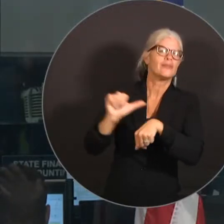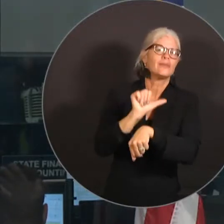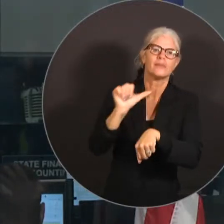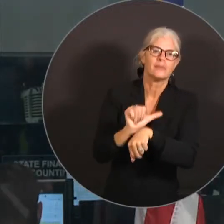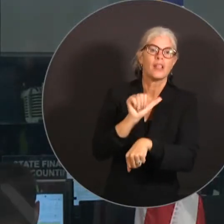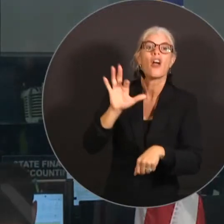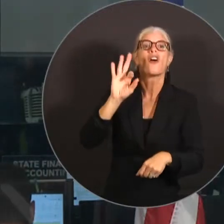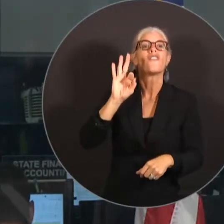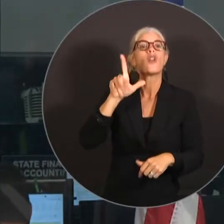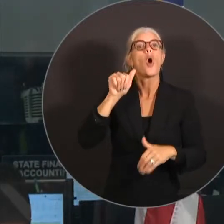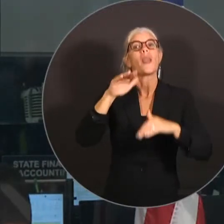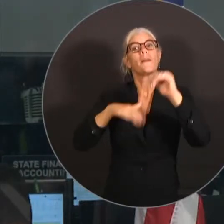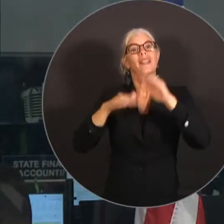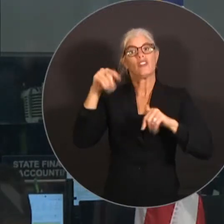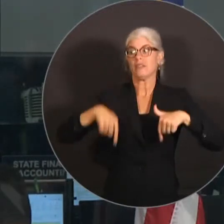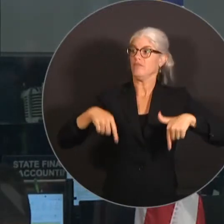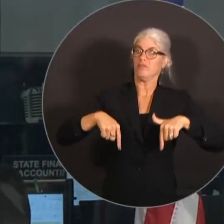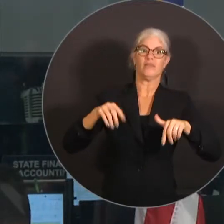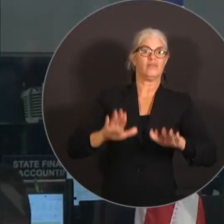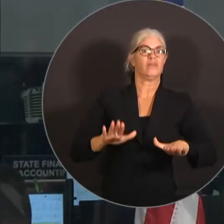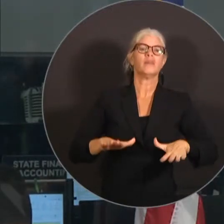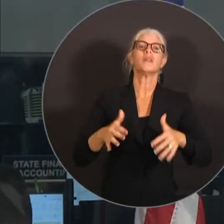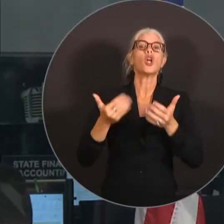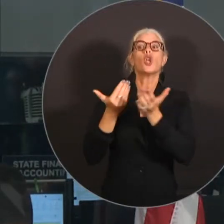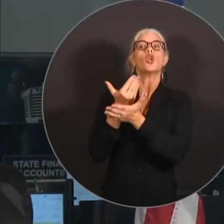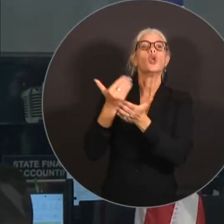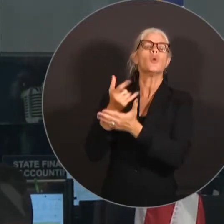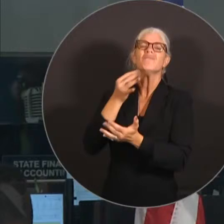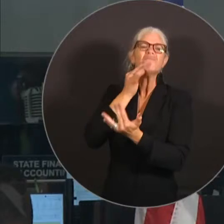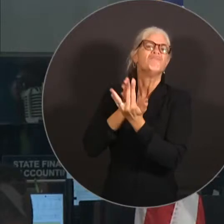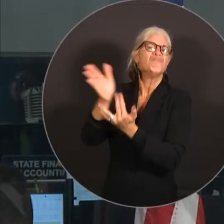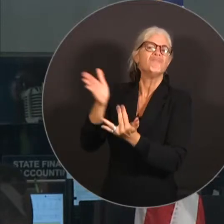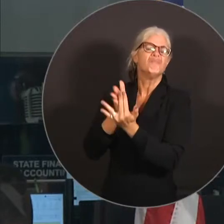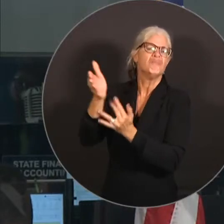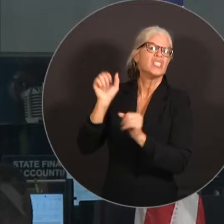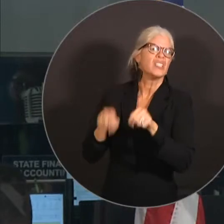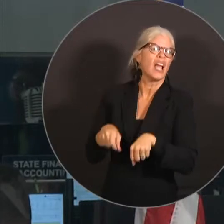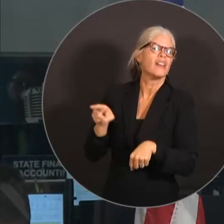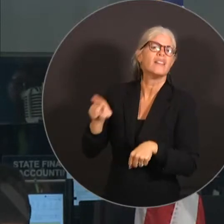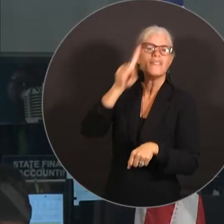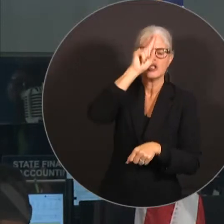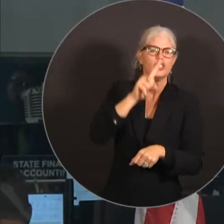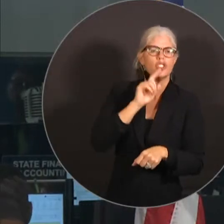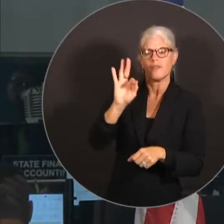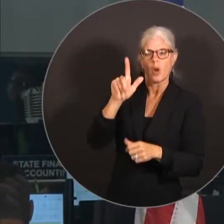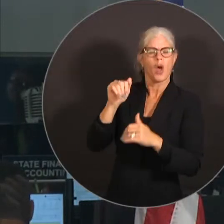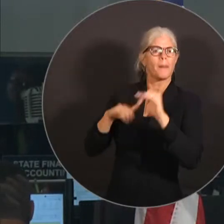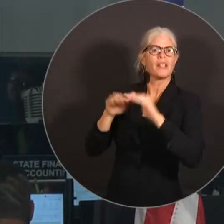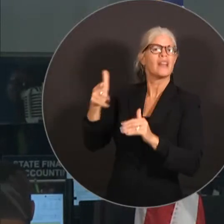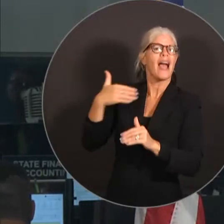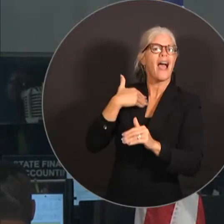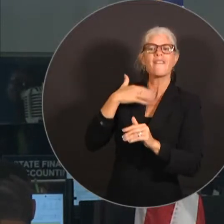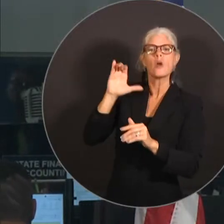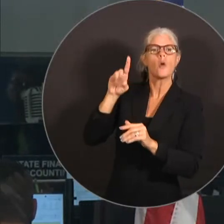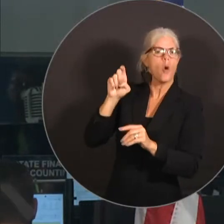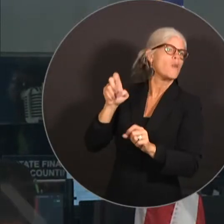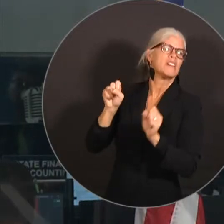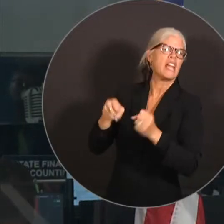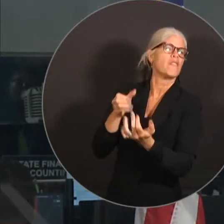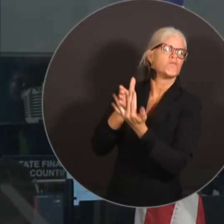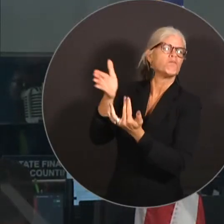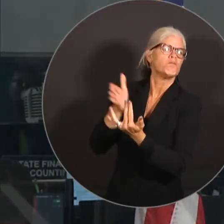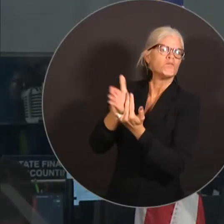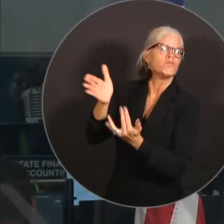in particular, new ones, they're going to be able to withstand that for sure. And so I think that likely, look,